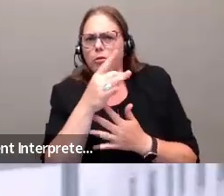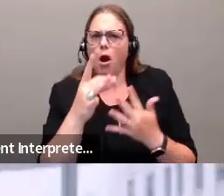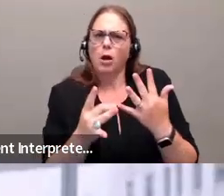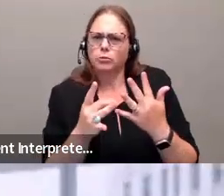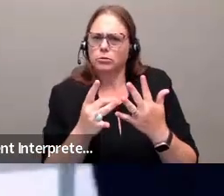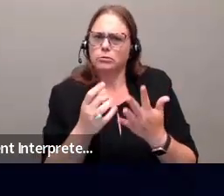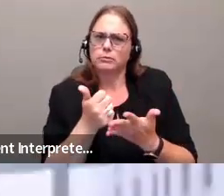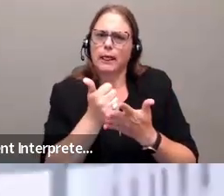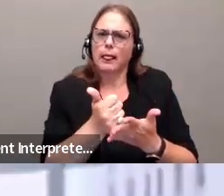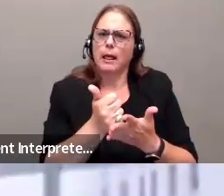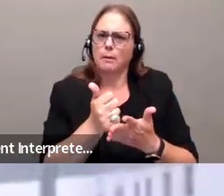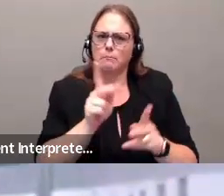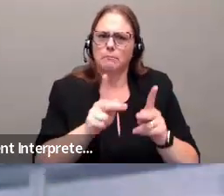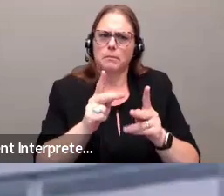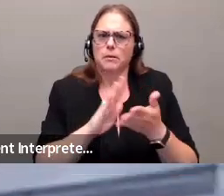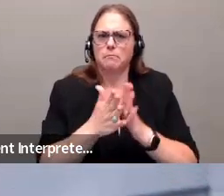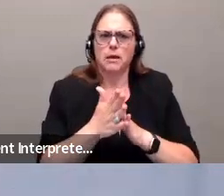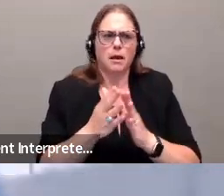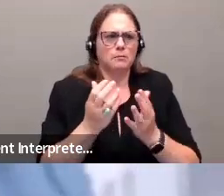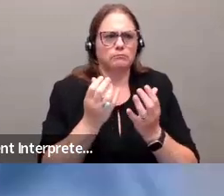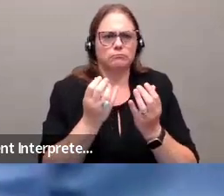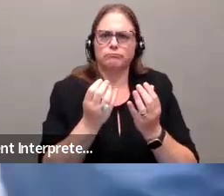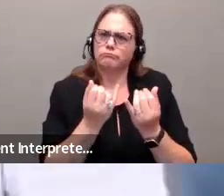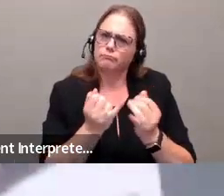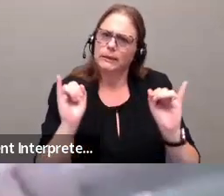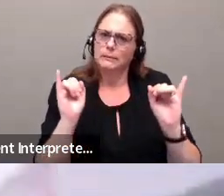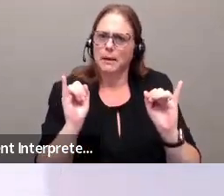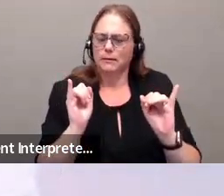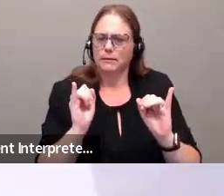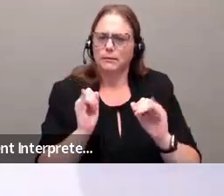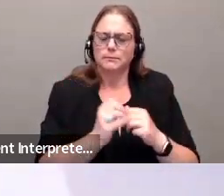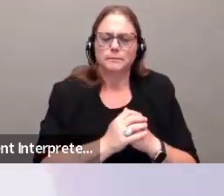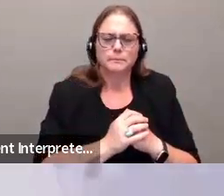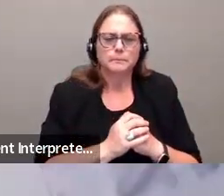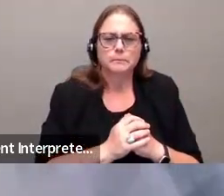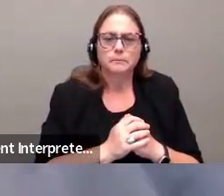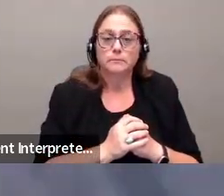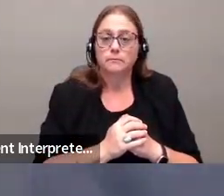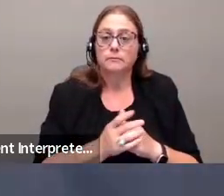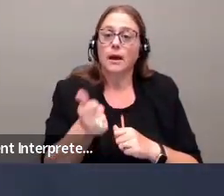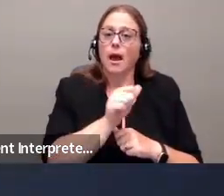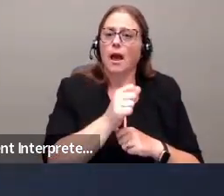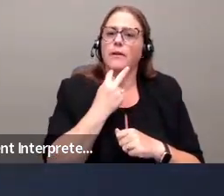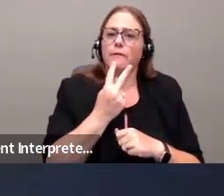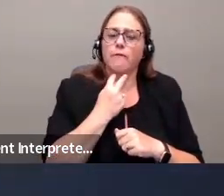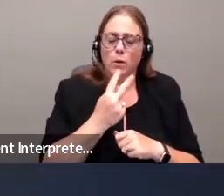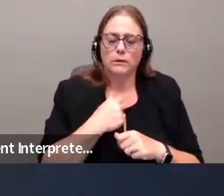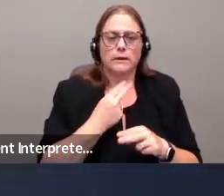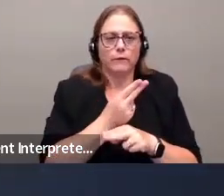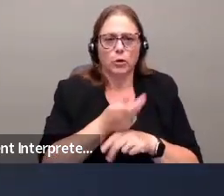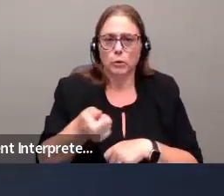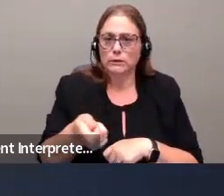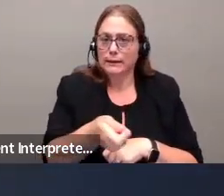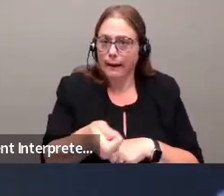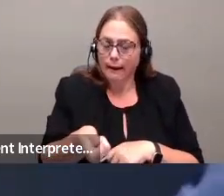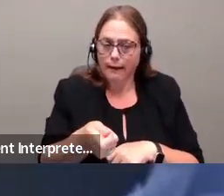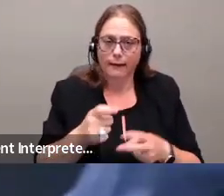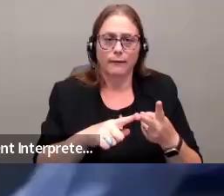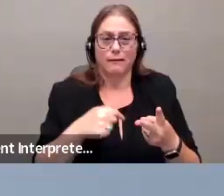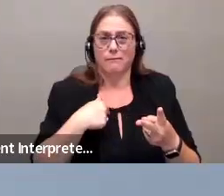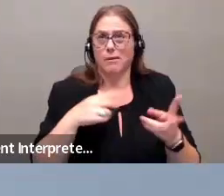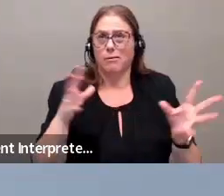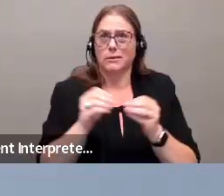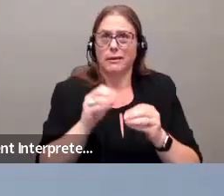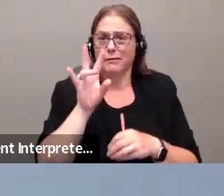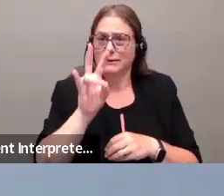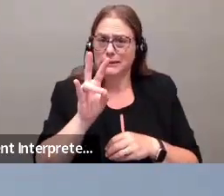and regain their independence. I've used a cane, and I've had 7 guide dogs, and I've